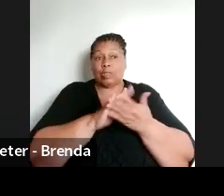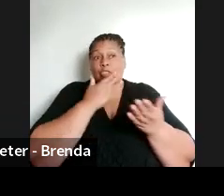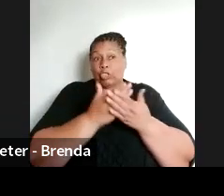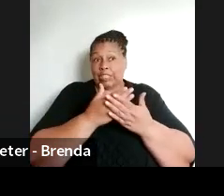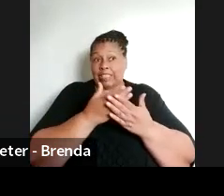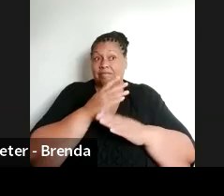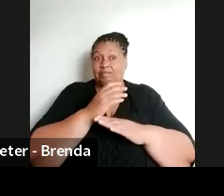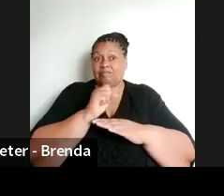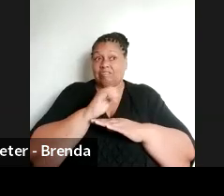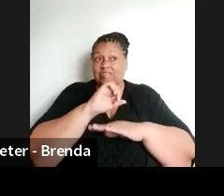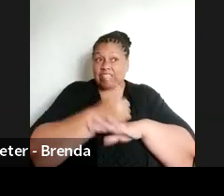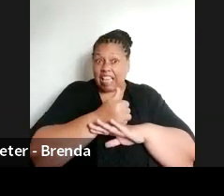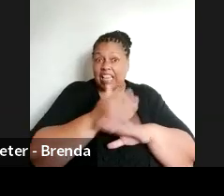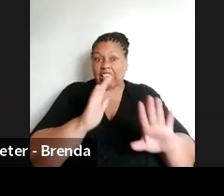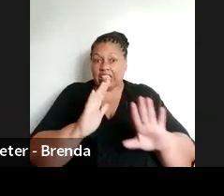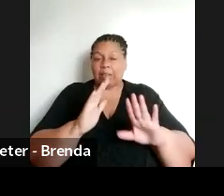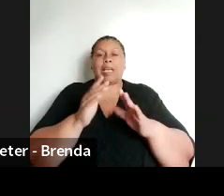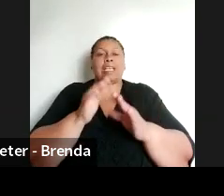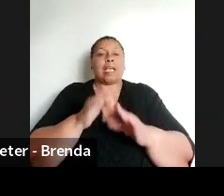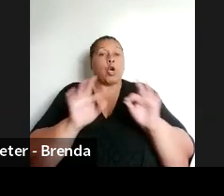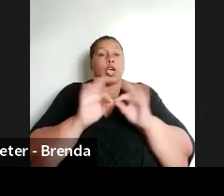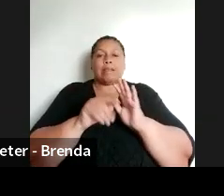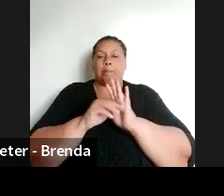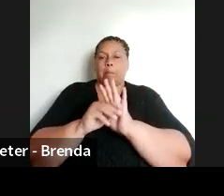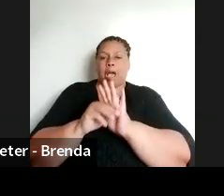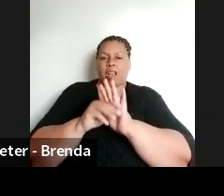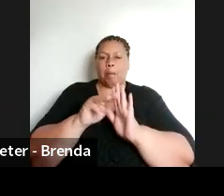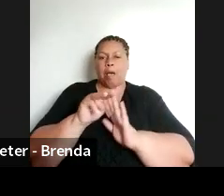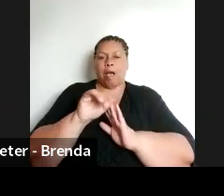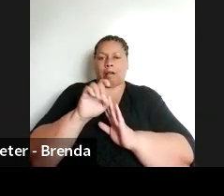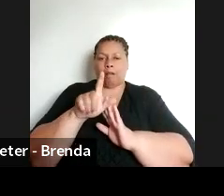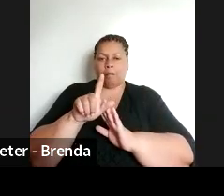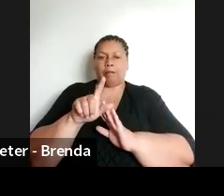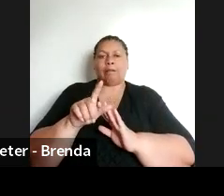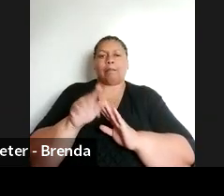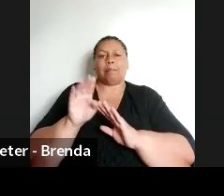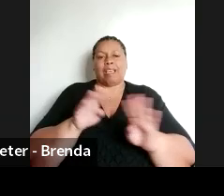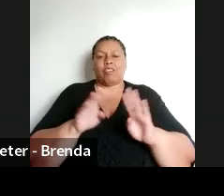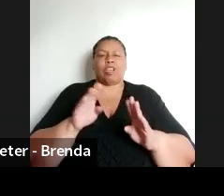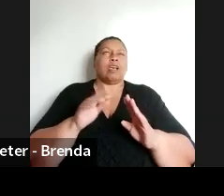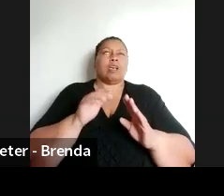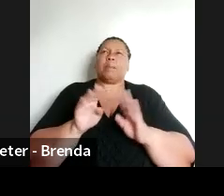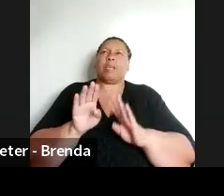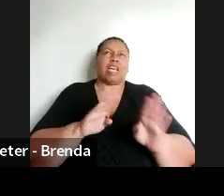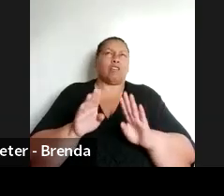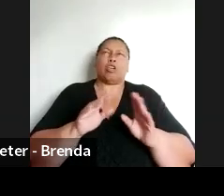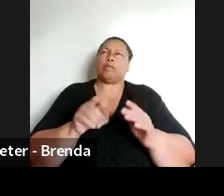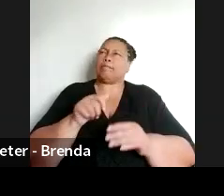The important part is modeling the behavior, not even the behavior, modeling